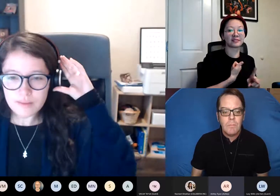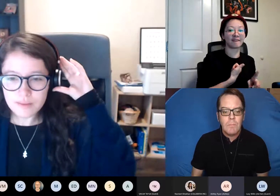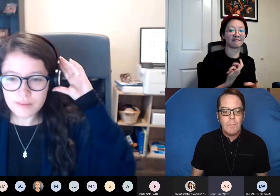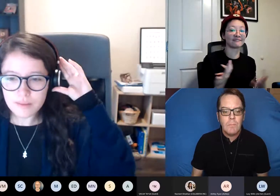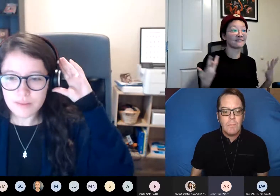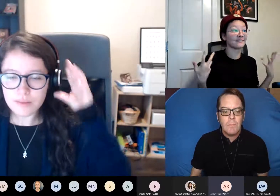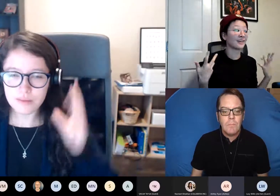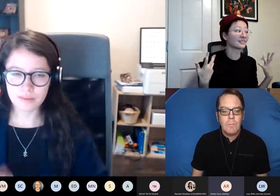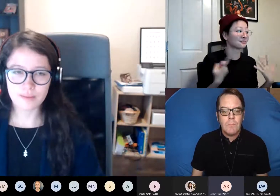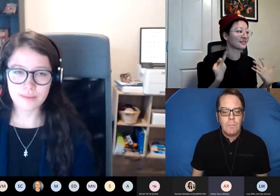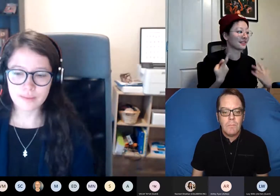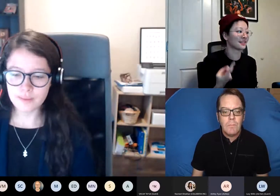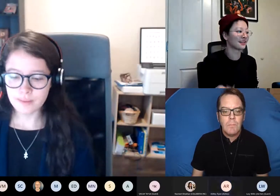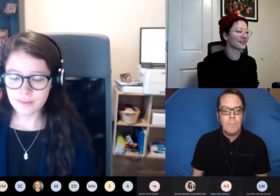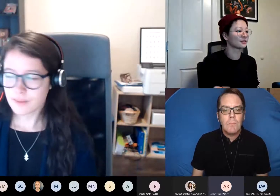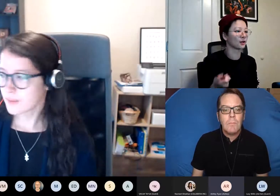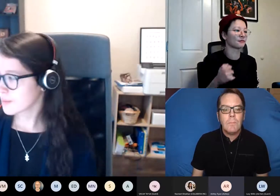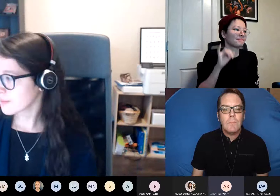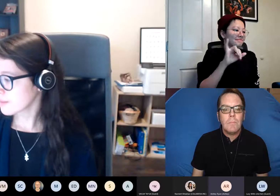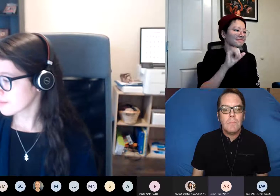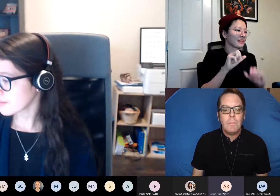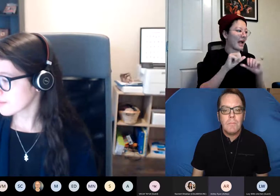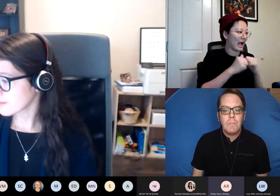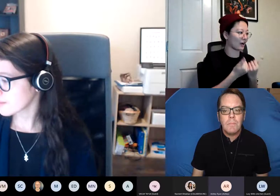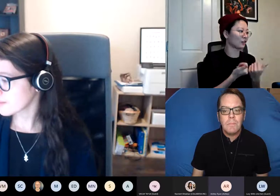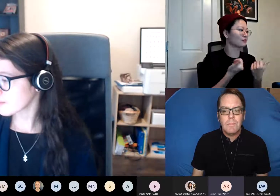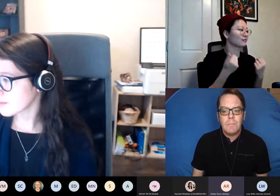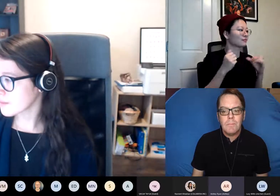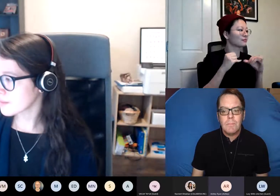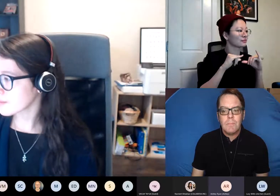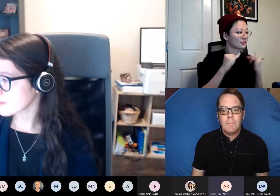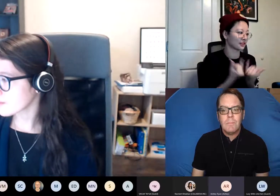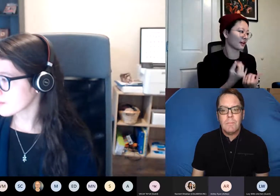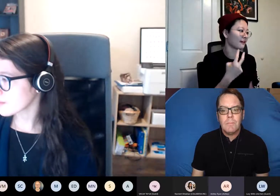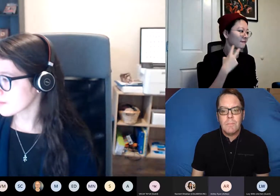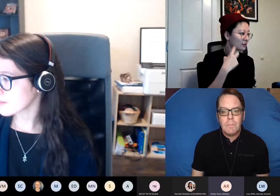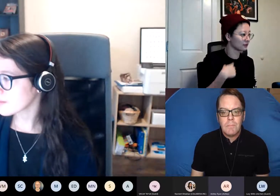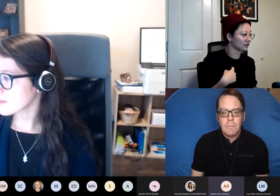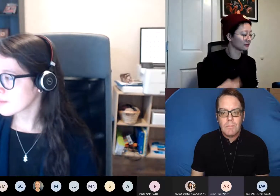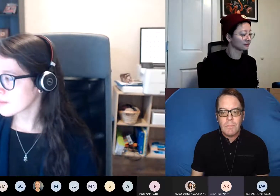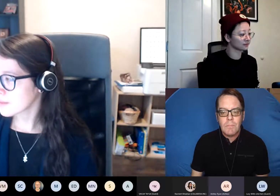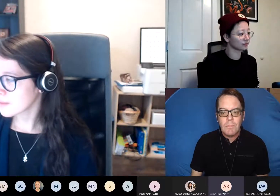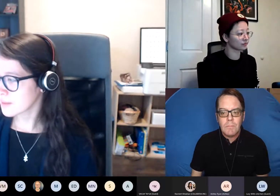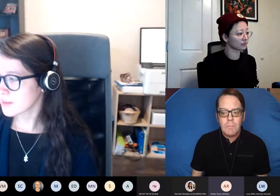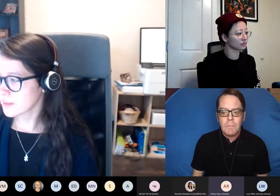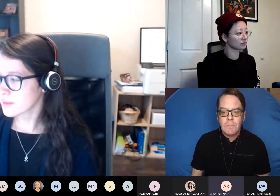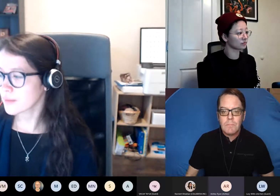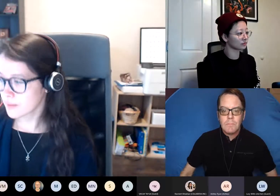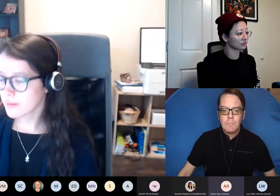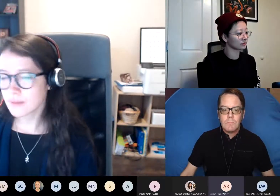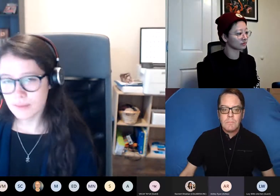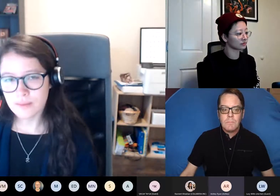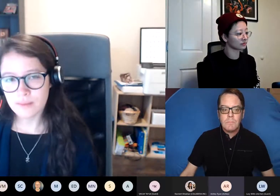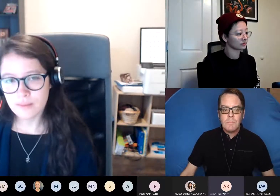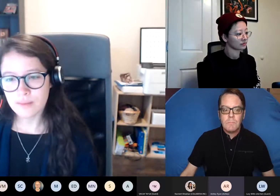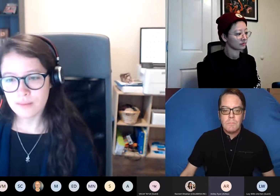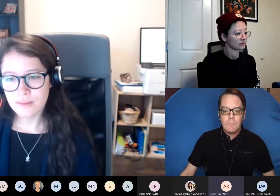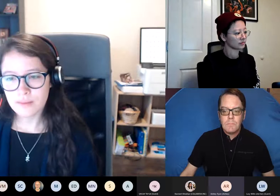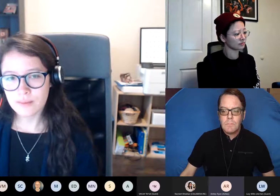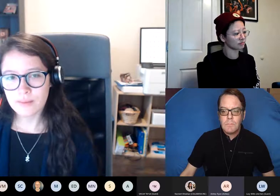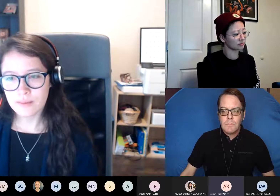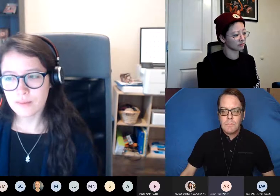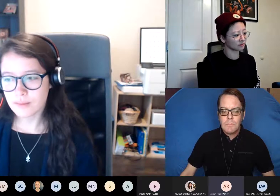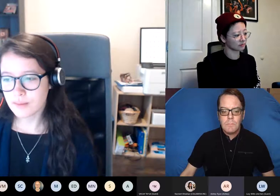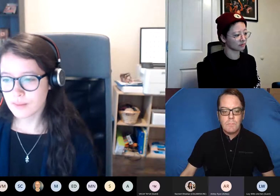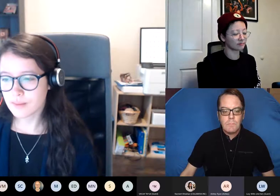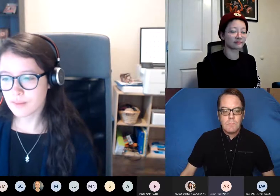my babysitter, because unfortunately there's a perception that I cannot take care of myself. So that's been